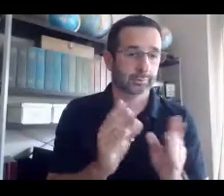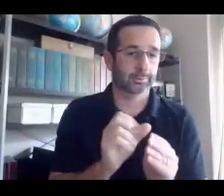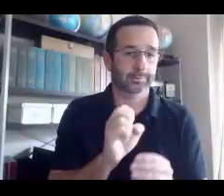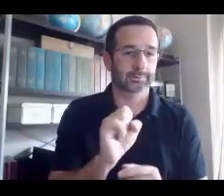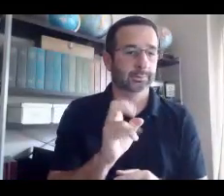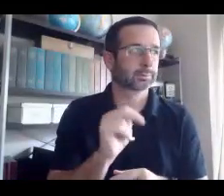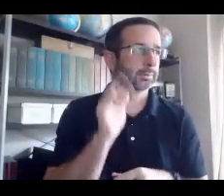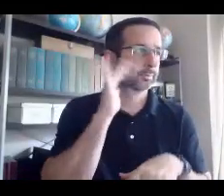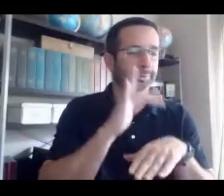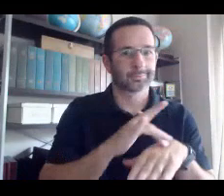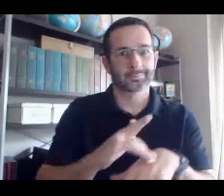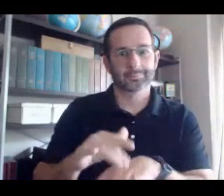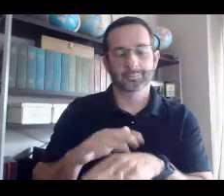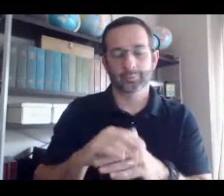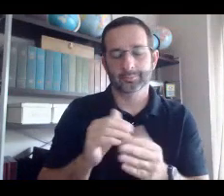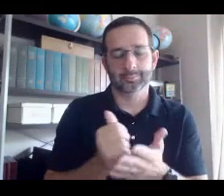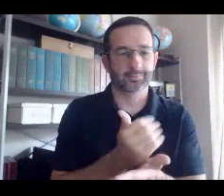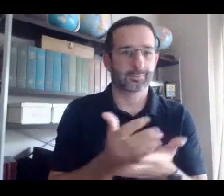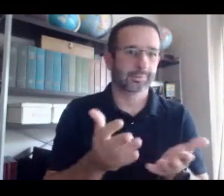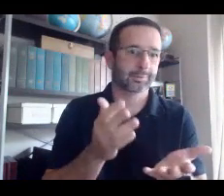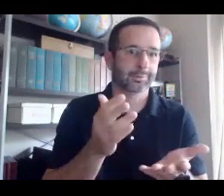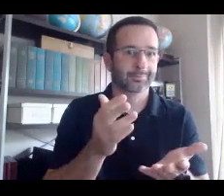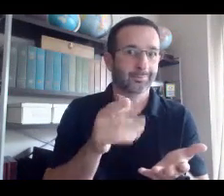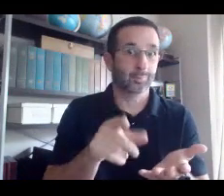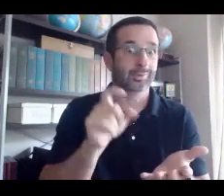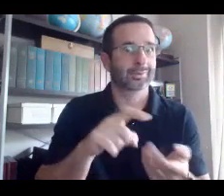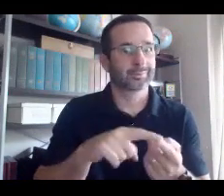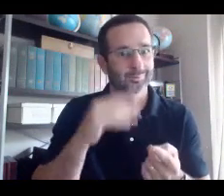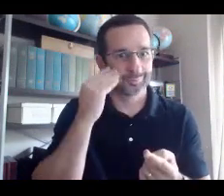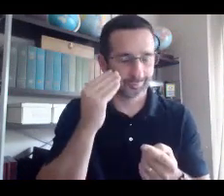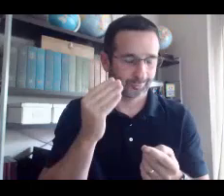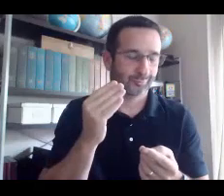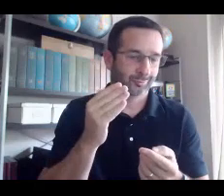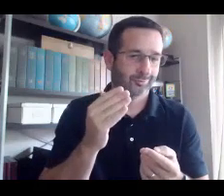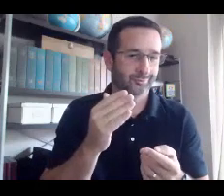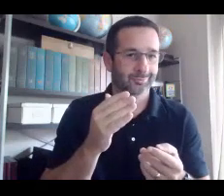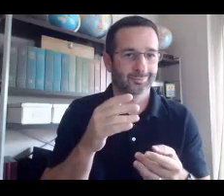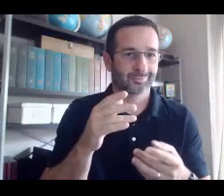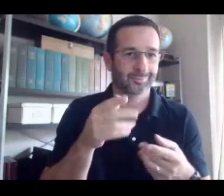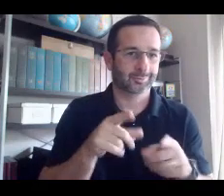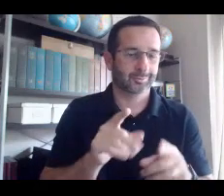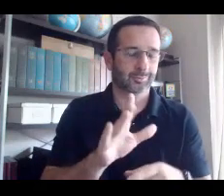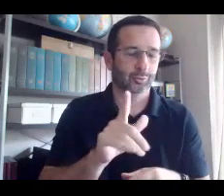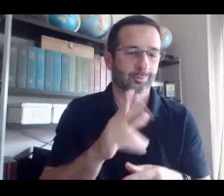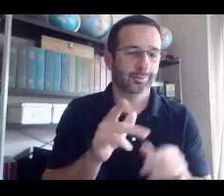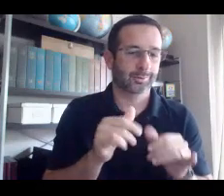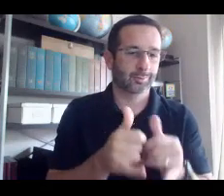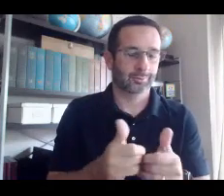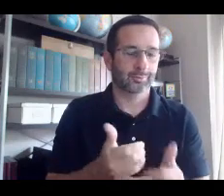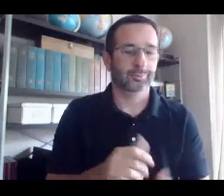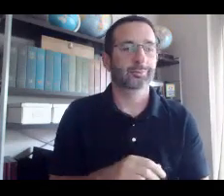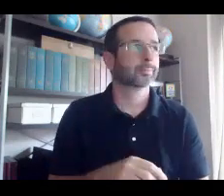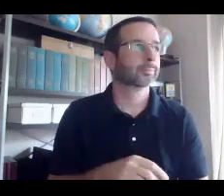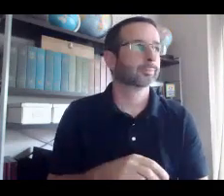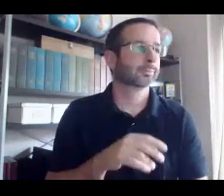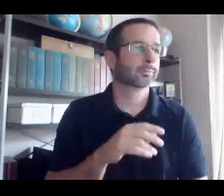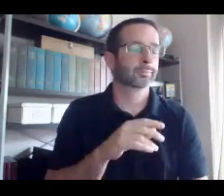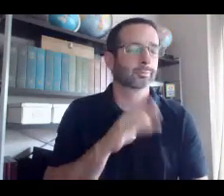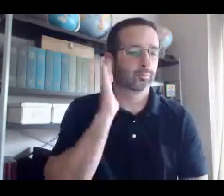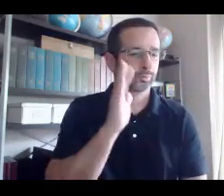All right, so the agenda for today's session will touch on a few things, some important things that you need to be aware